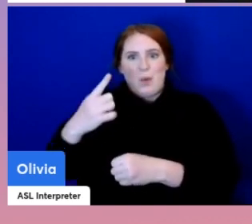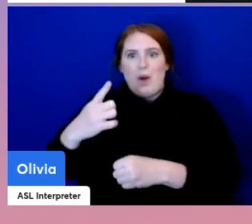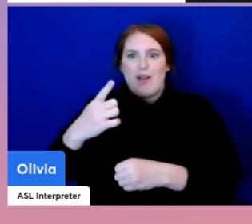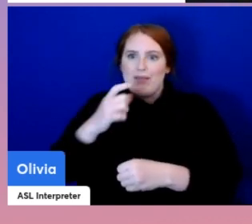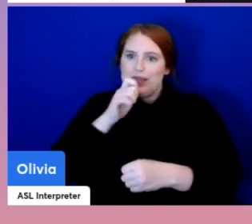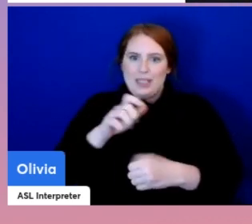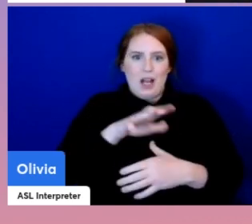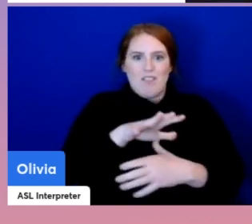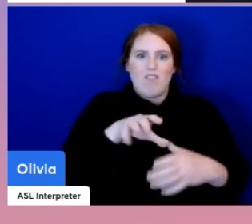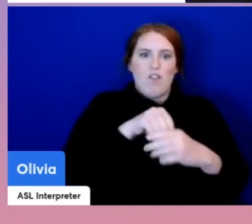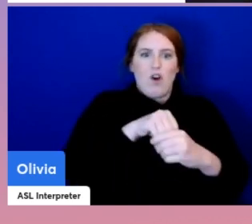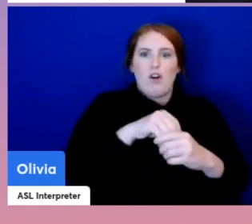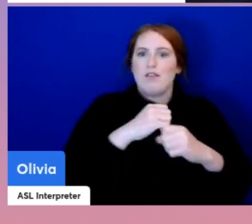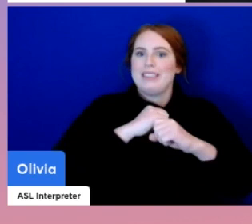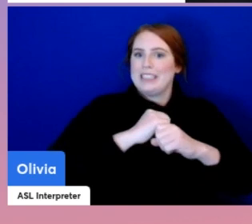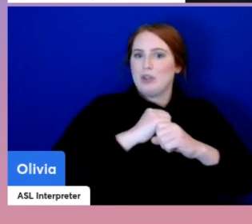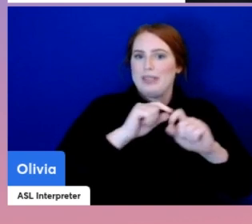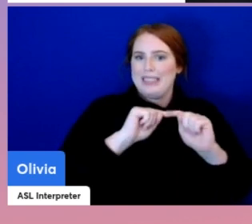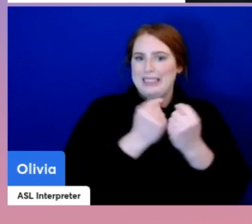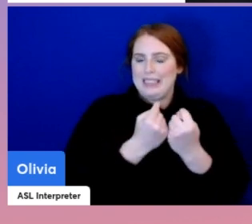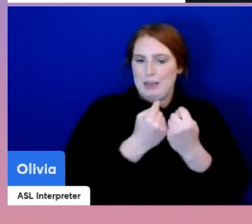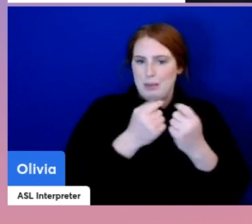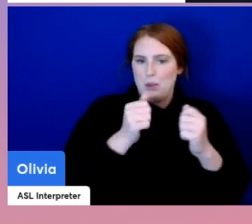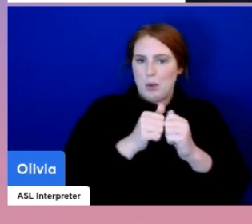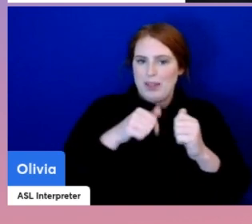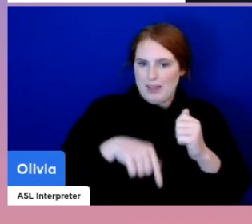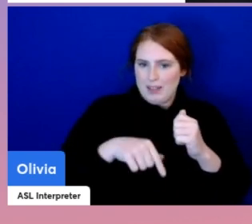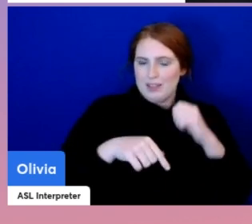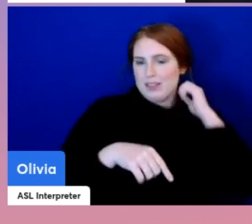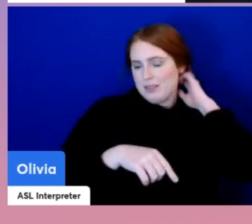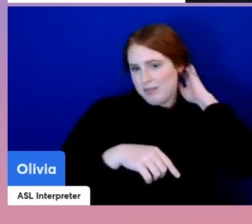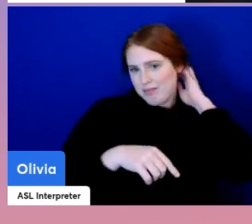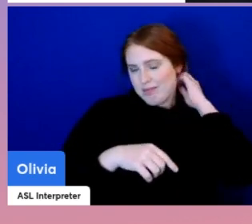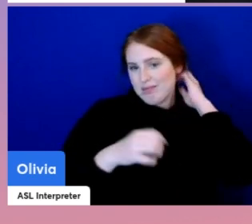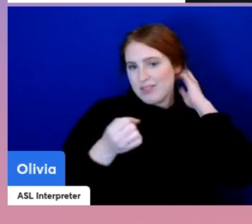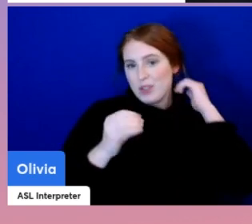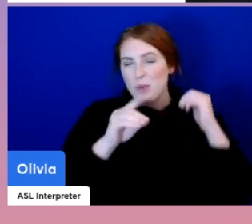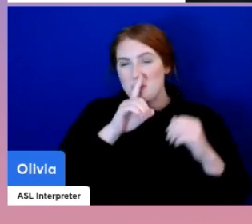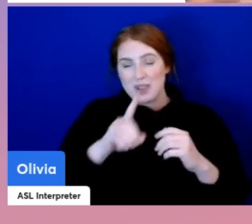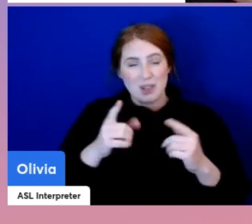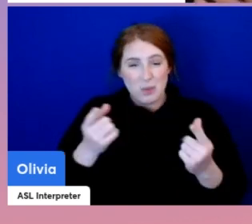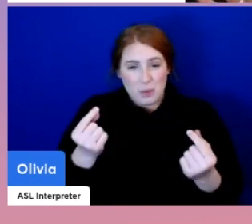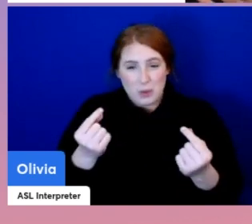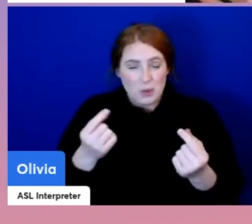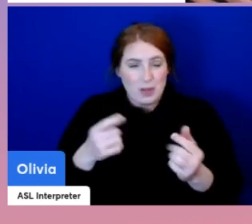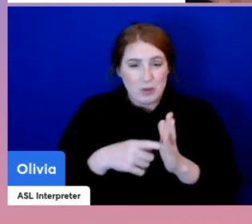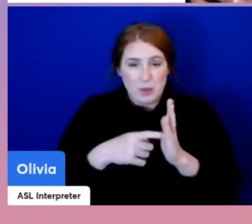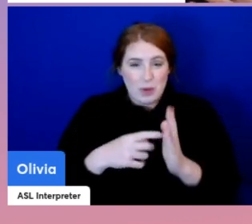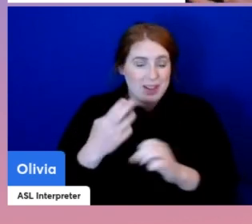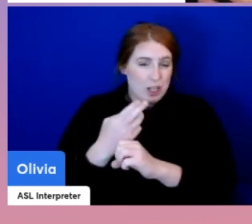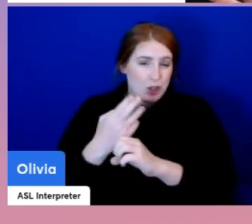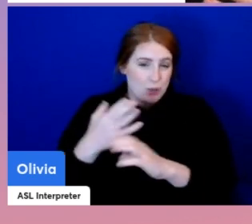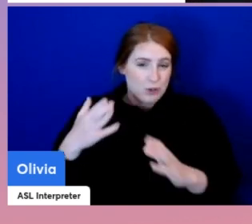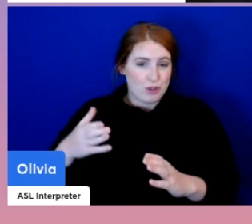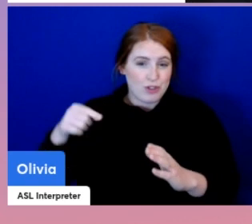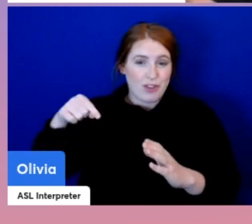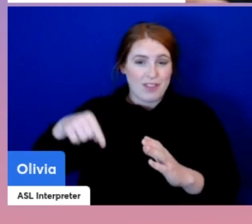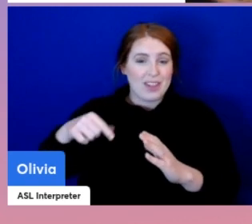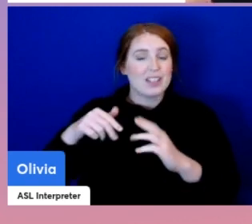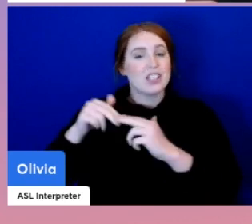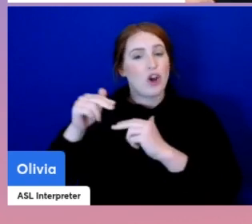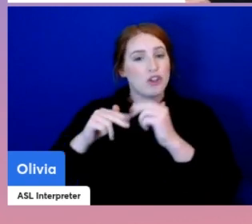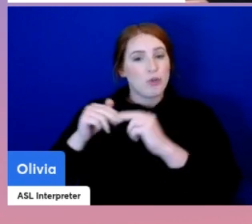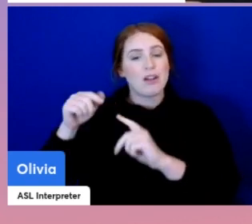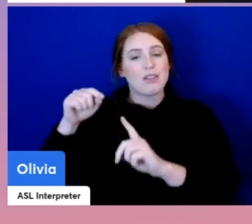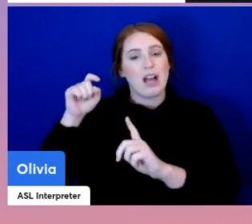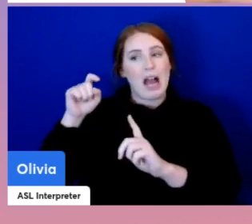this. All we've really done is required that the users of our construct now need to be almost as knowledgeable as the people